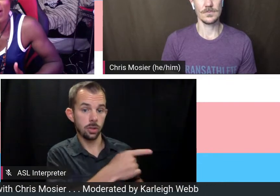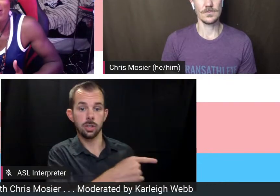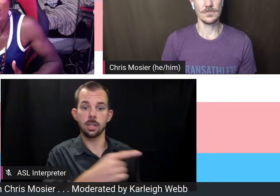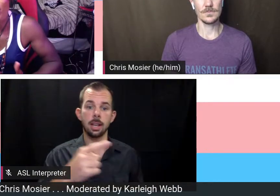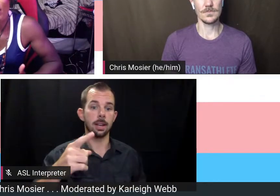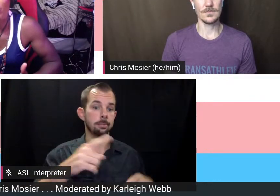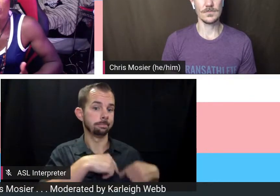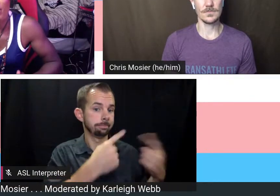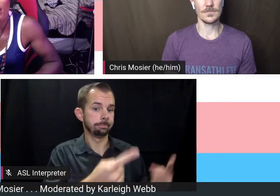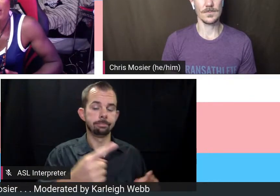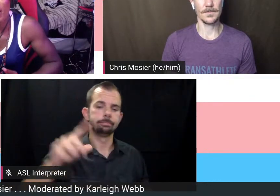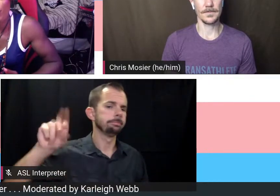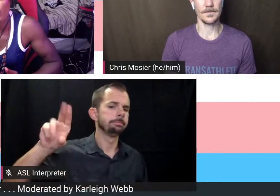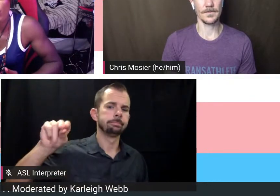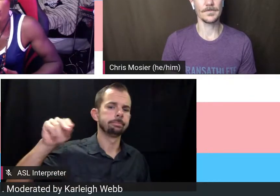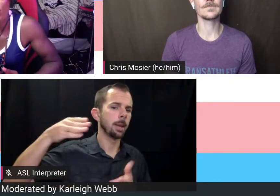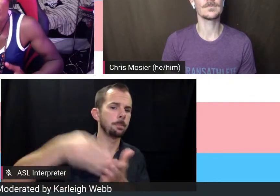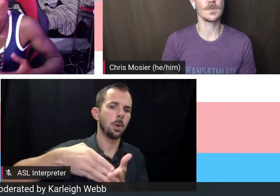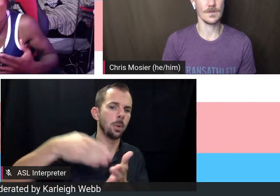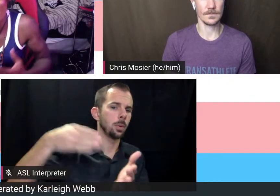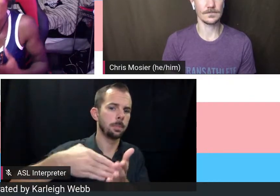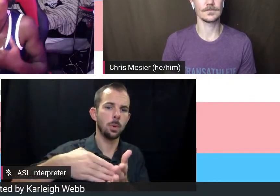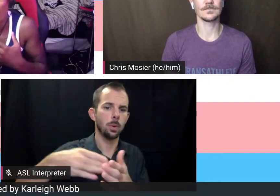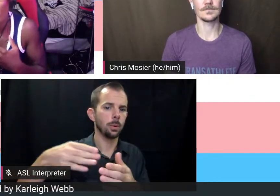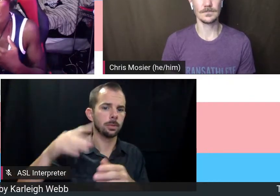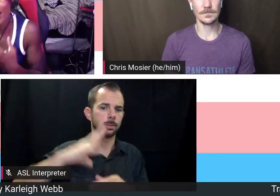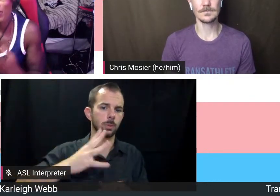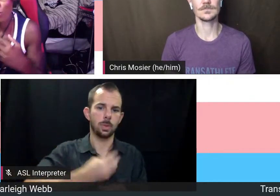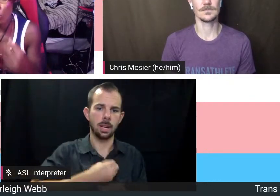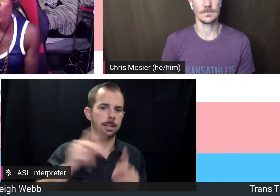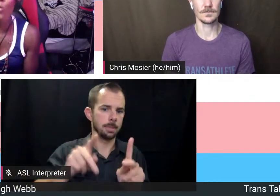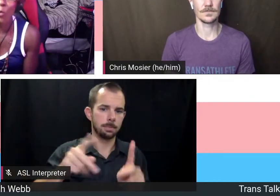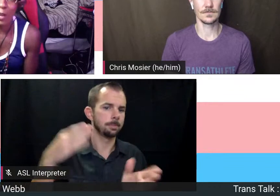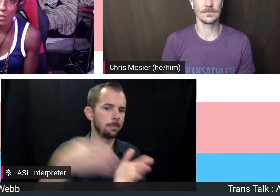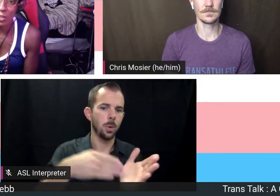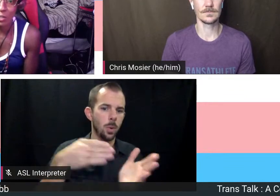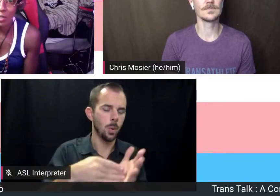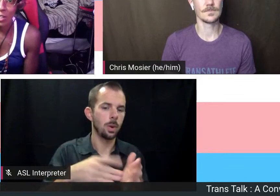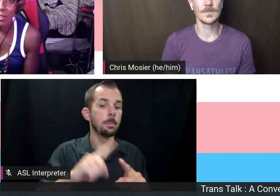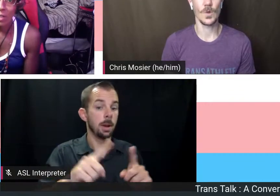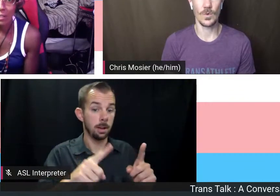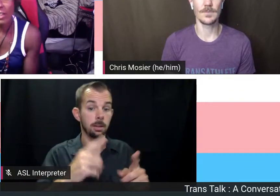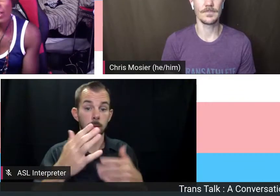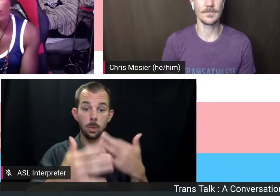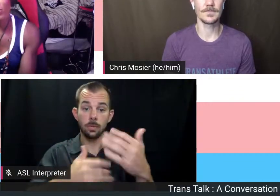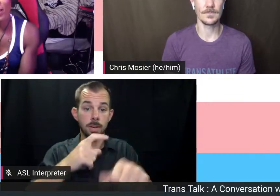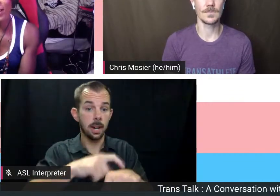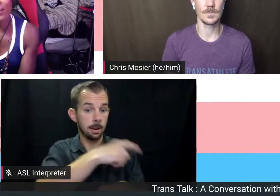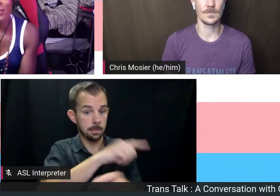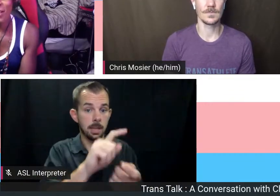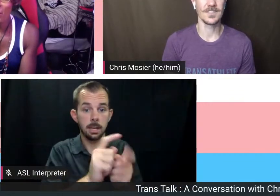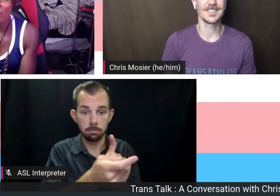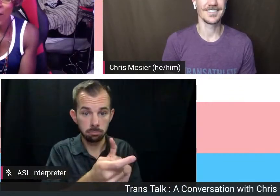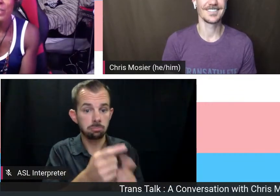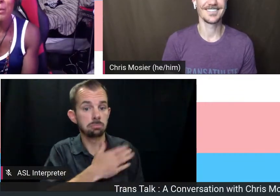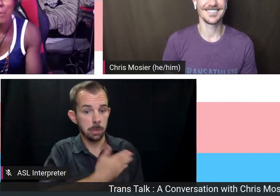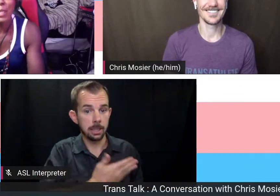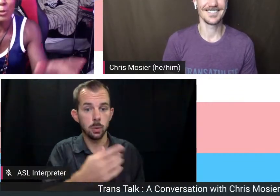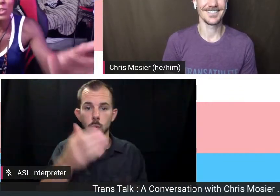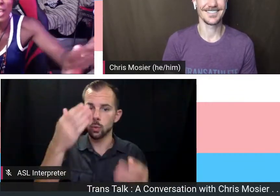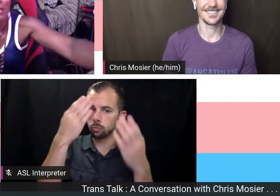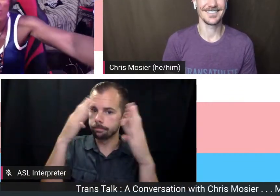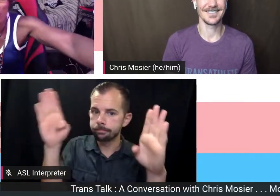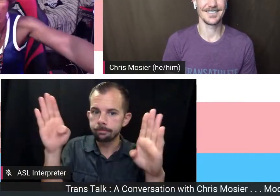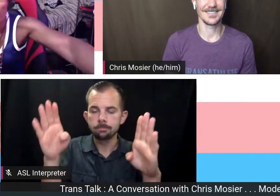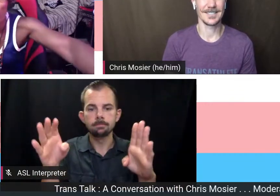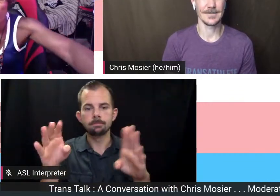really sat down and really had a conversation and asked the real questions, not Right. the hearsay, not the find the